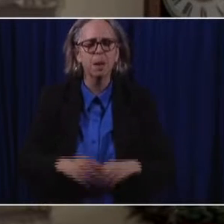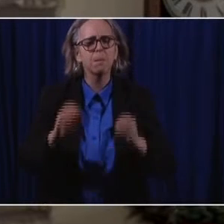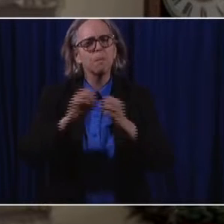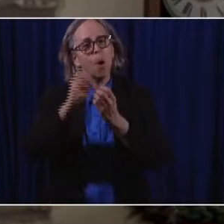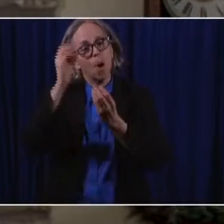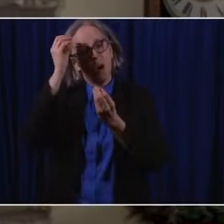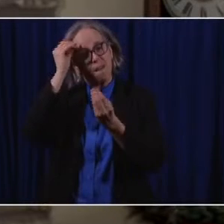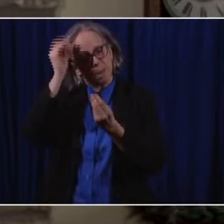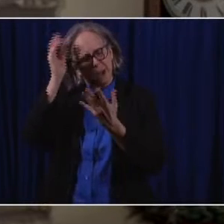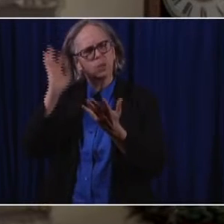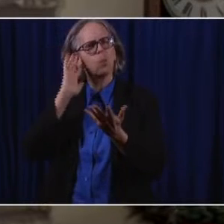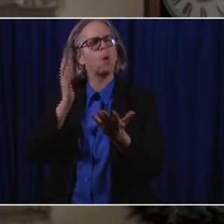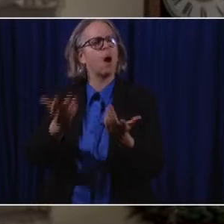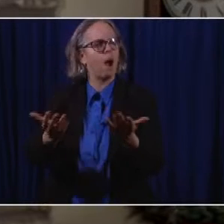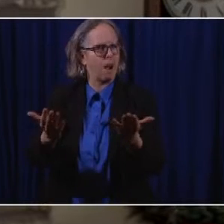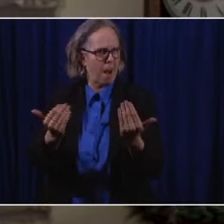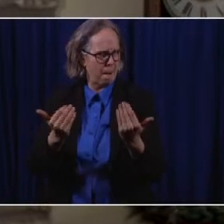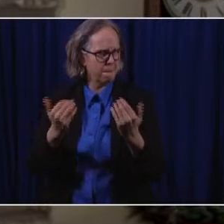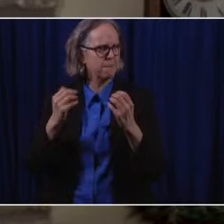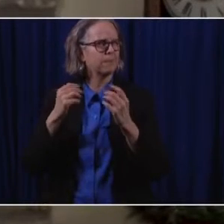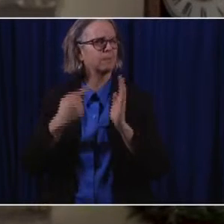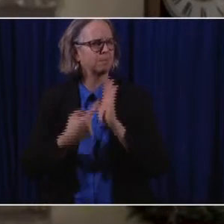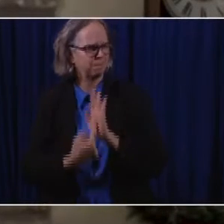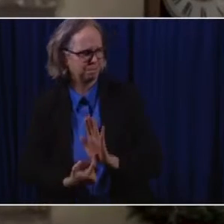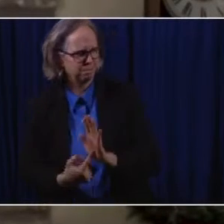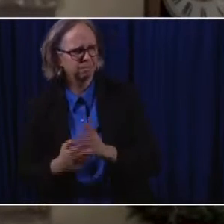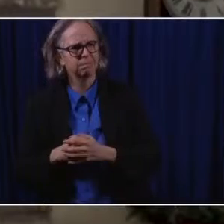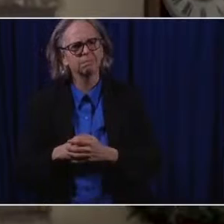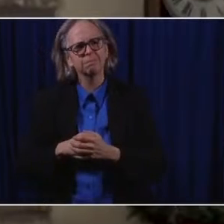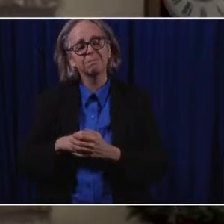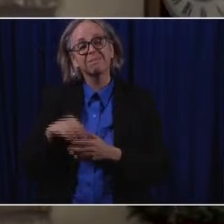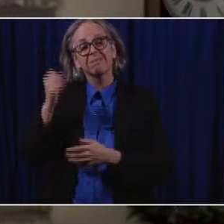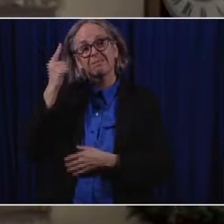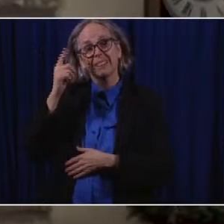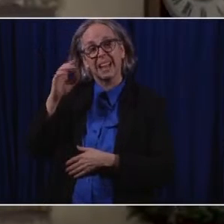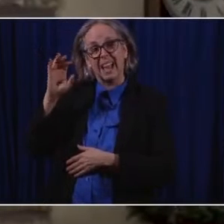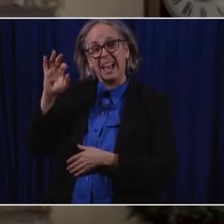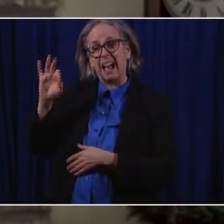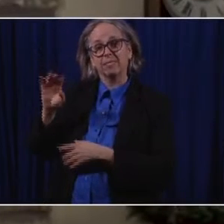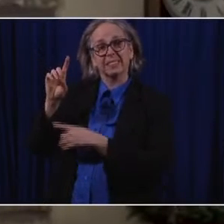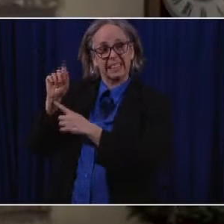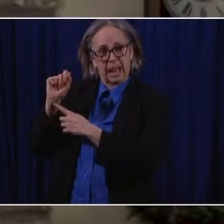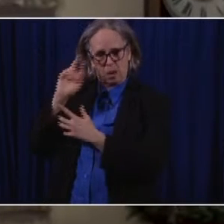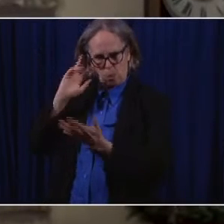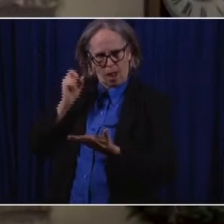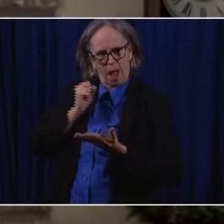expected to recommend that the FDA grant emergency use authorization to Moderna,